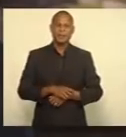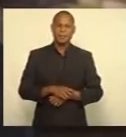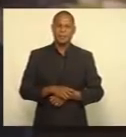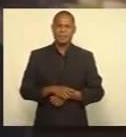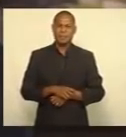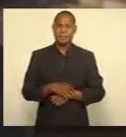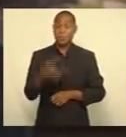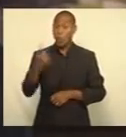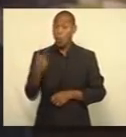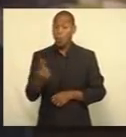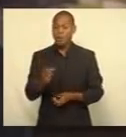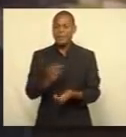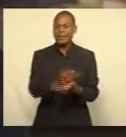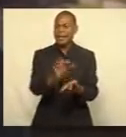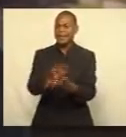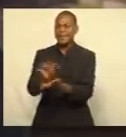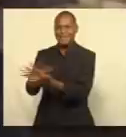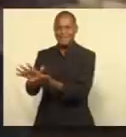here, but